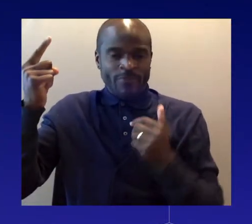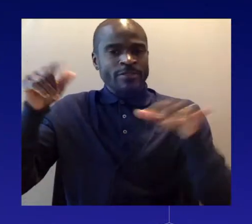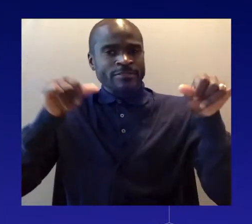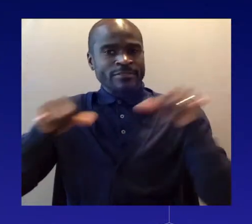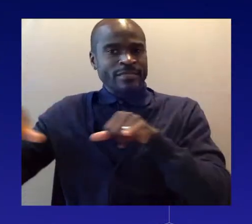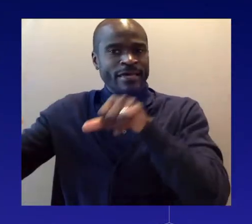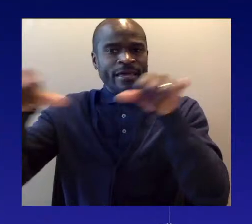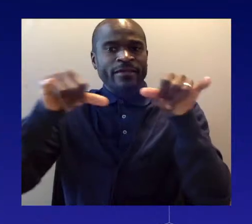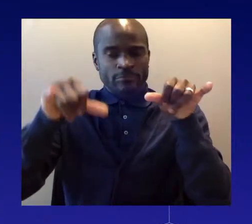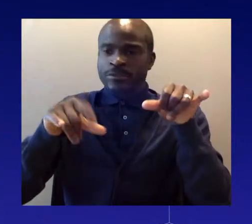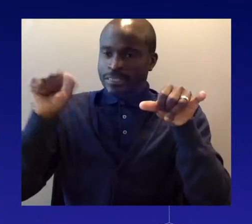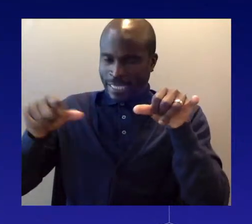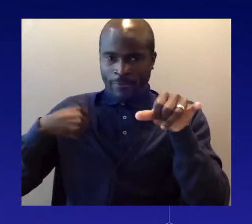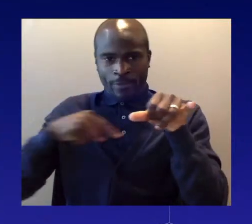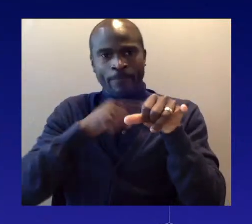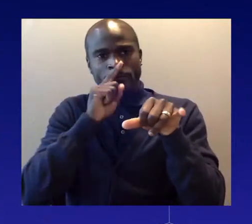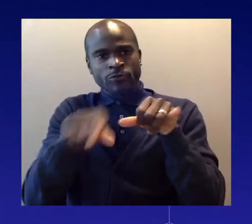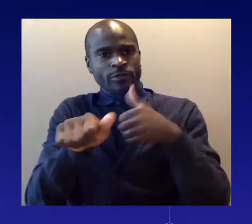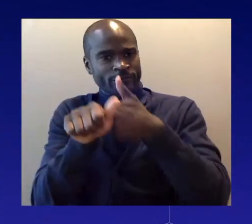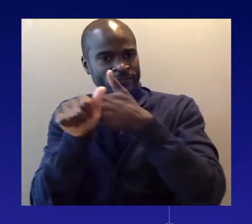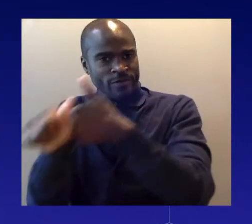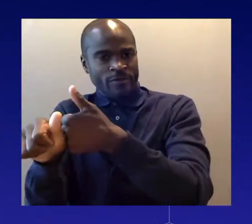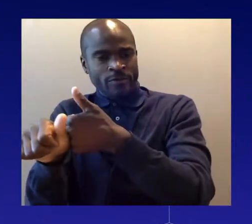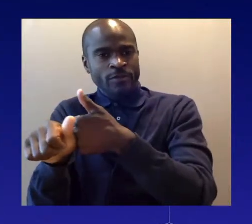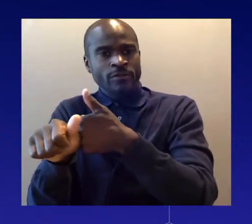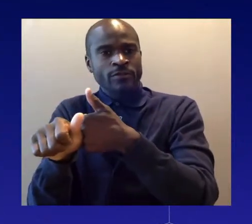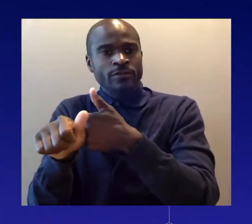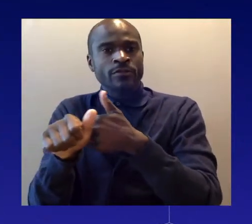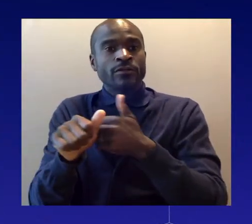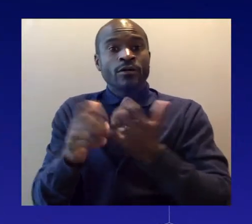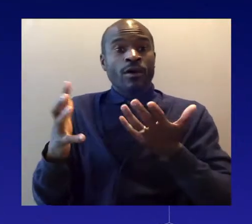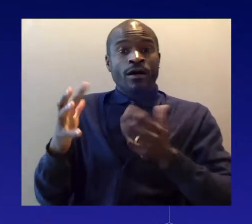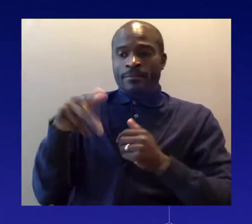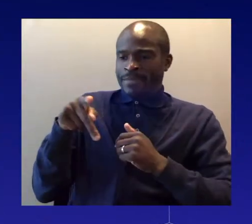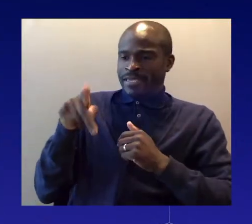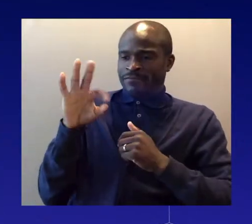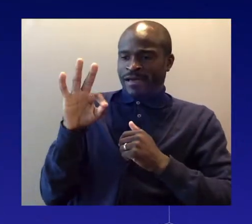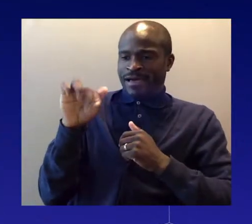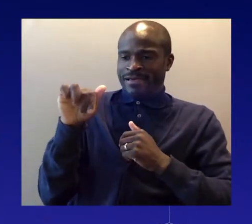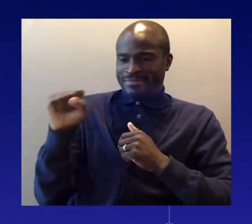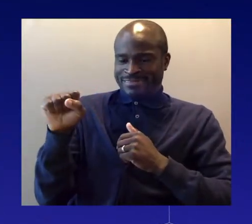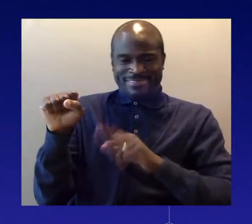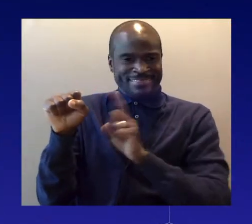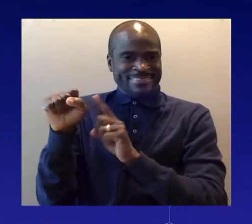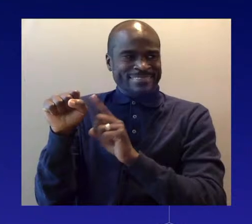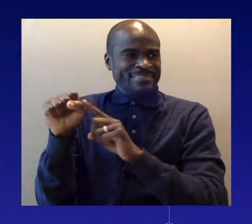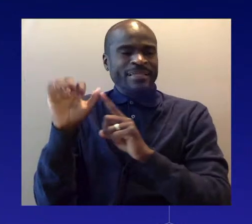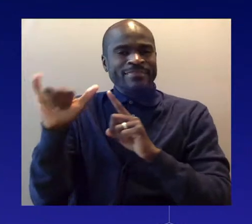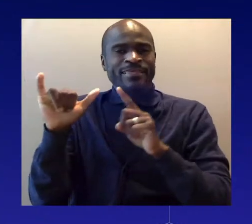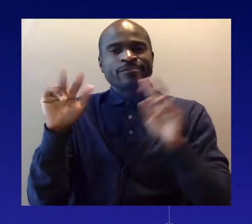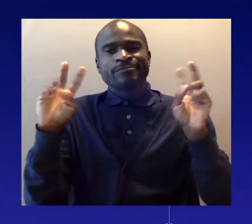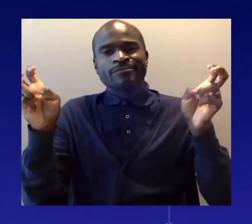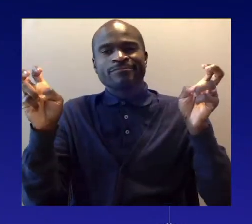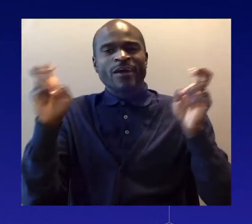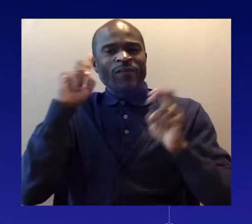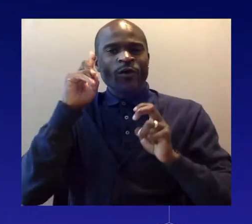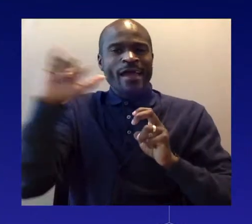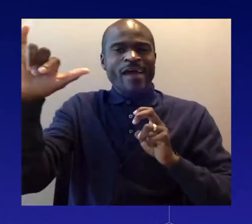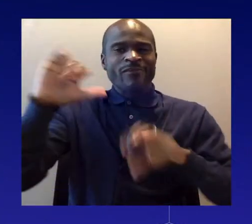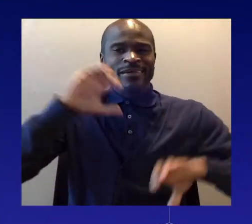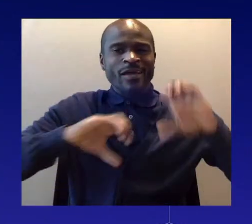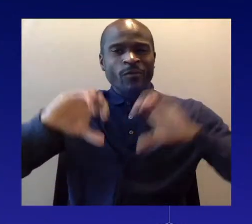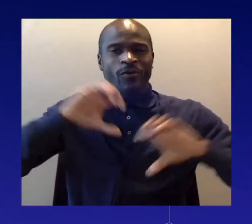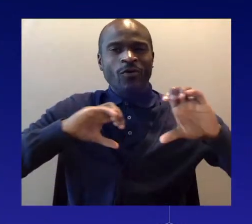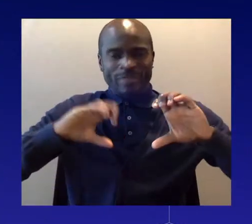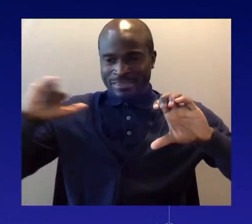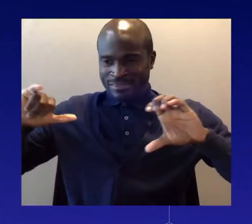safe from PFAS, which of course are these forever chemicals, to keep PFAS out of our drinking water. And we know that this is linked to a